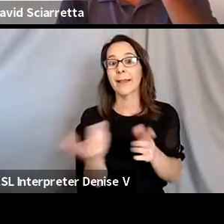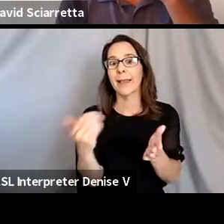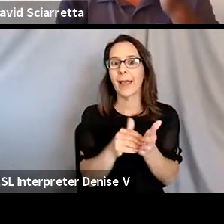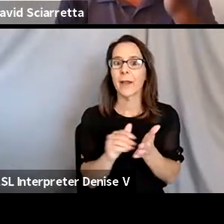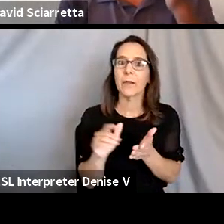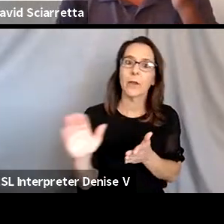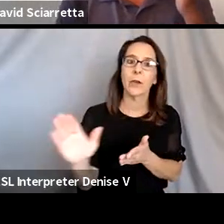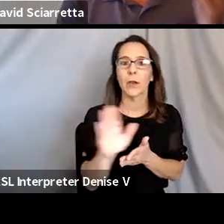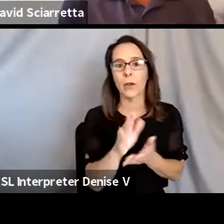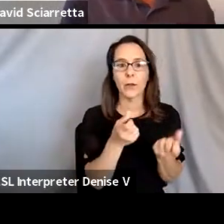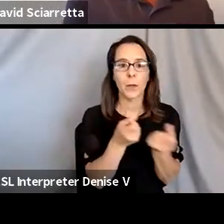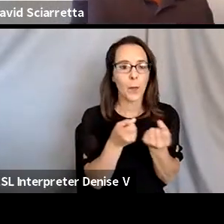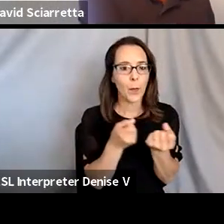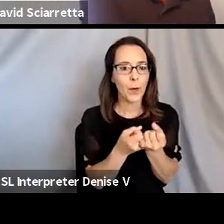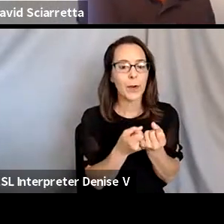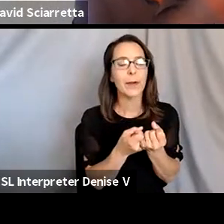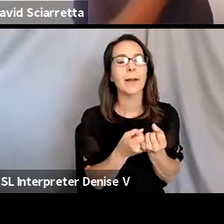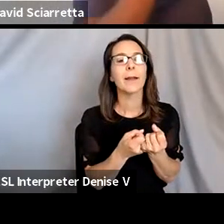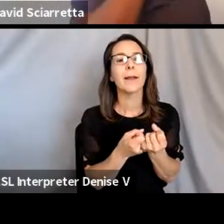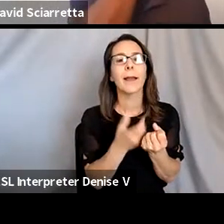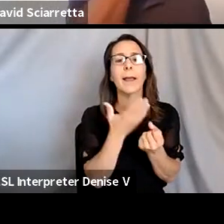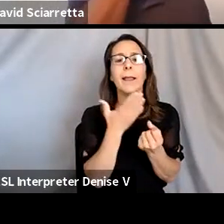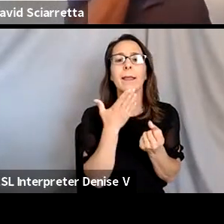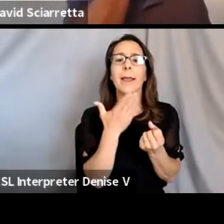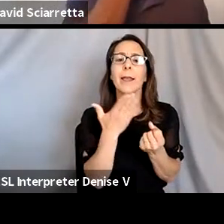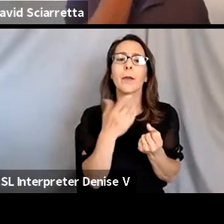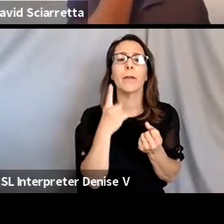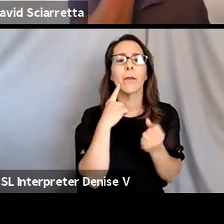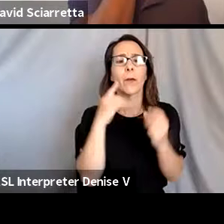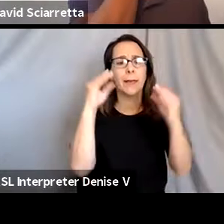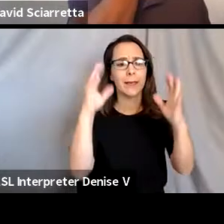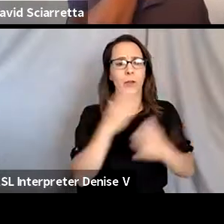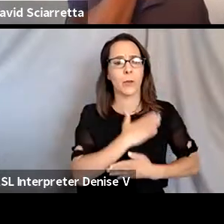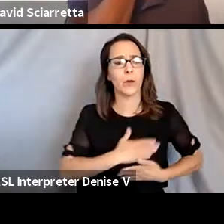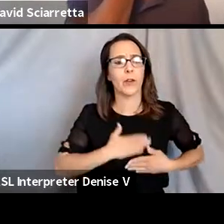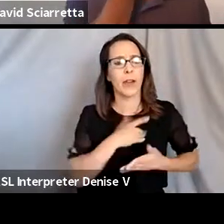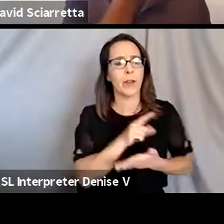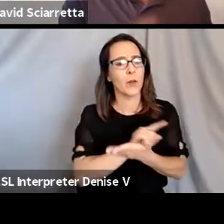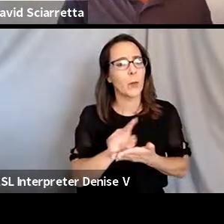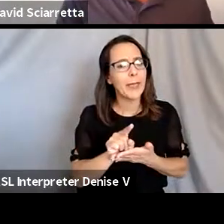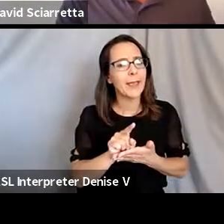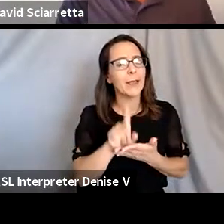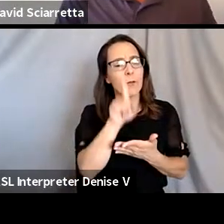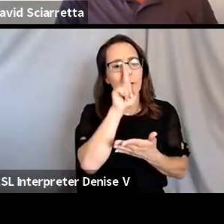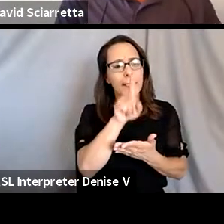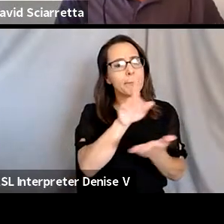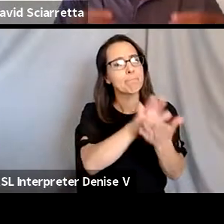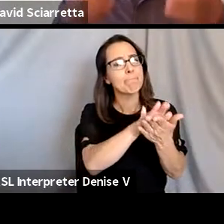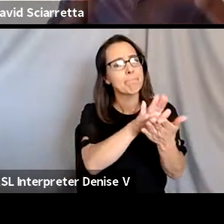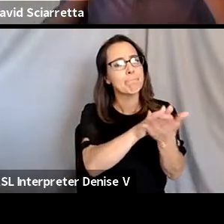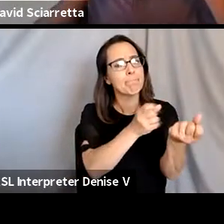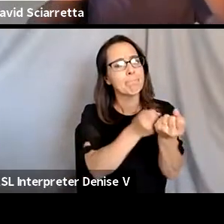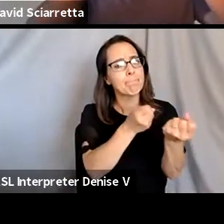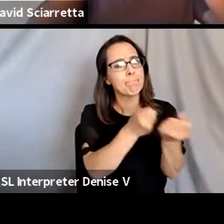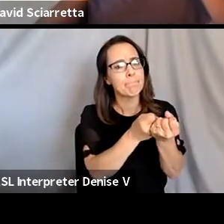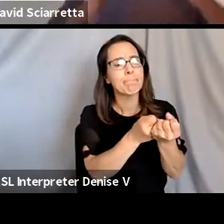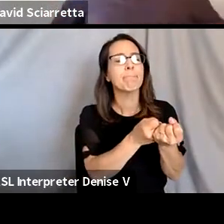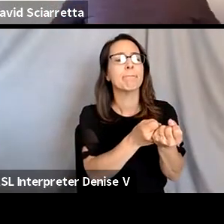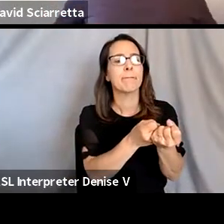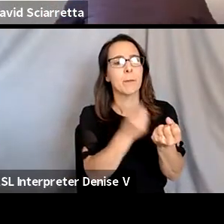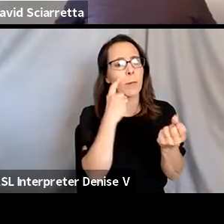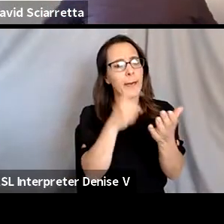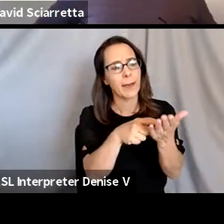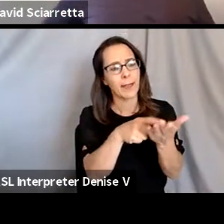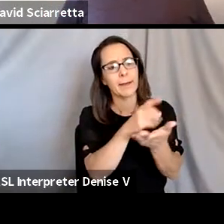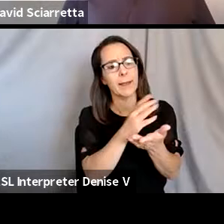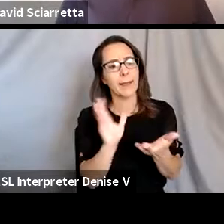support, for Teacher Appreciation Week and being there and recognizing our teachers, and always being there to support our teachers and our students. So thank